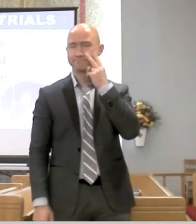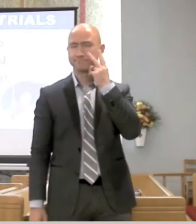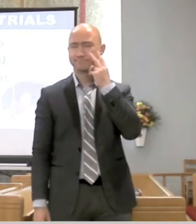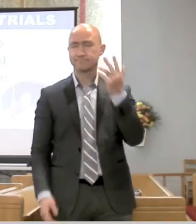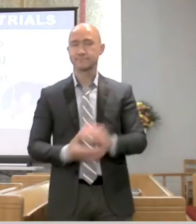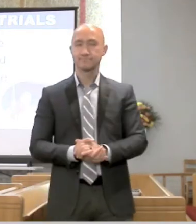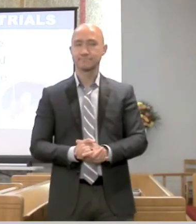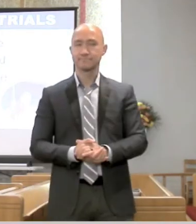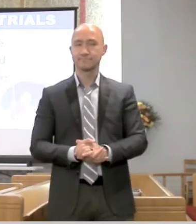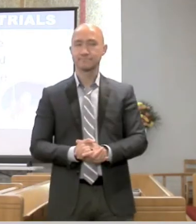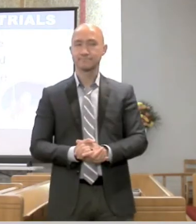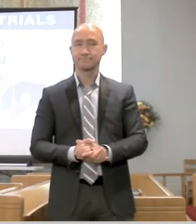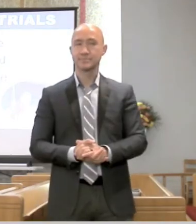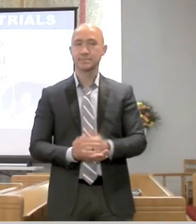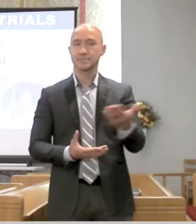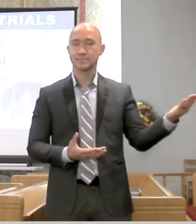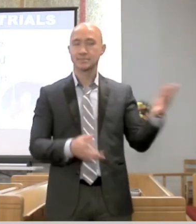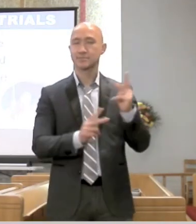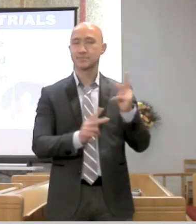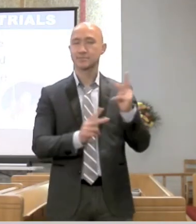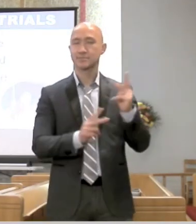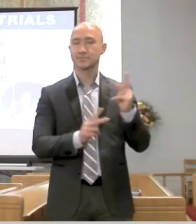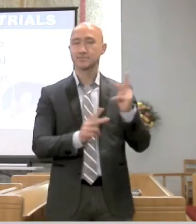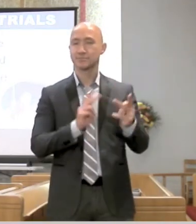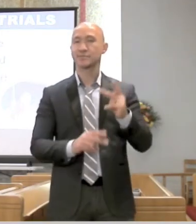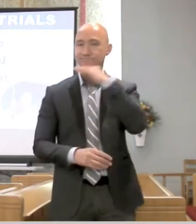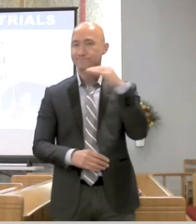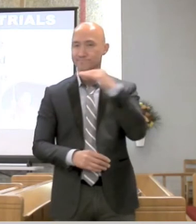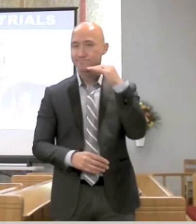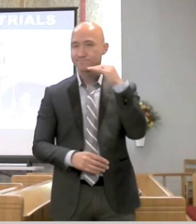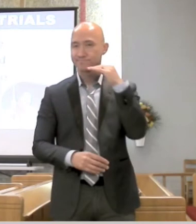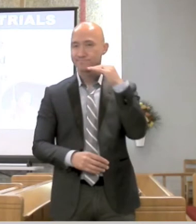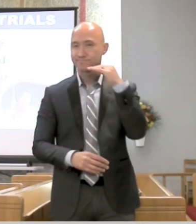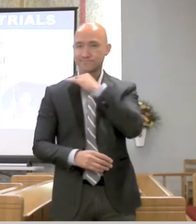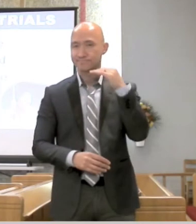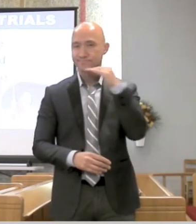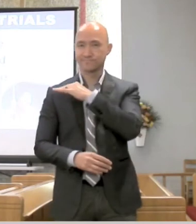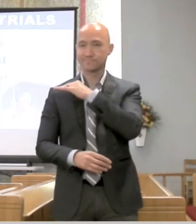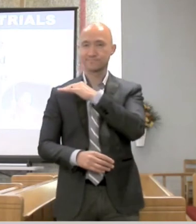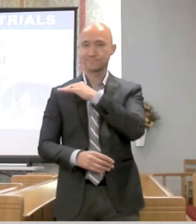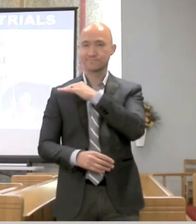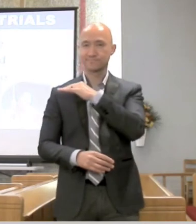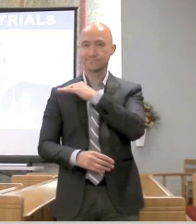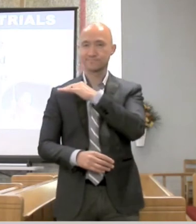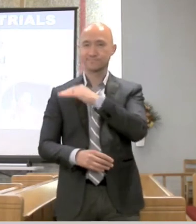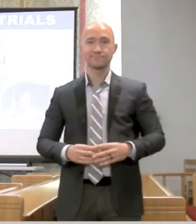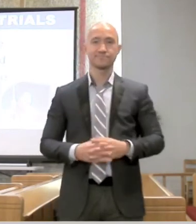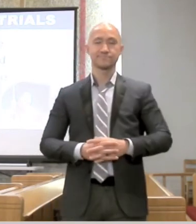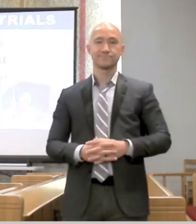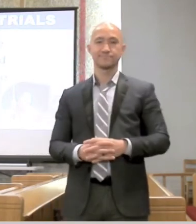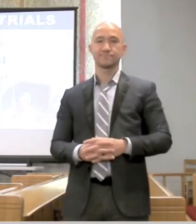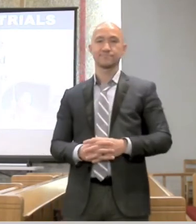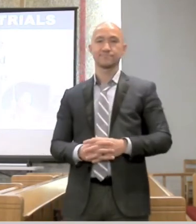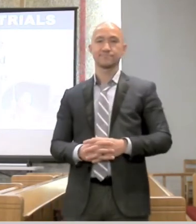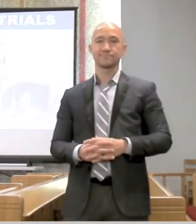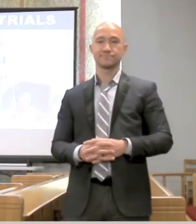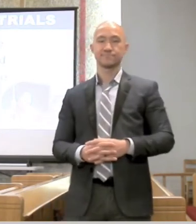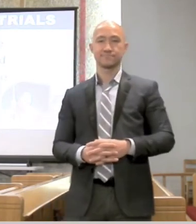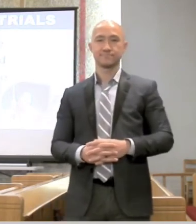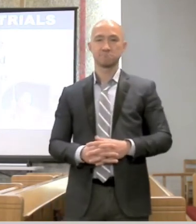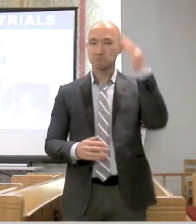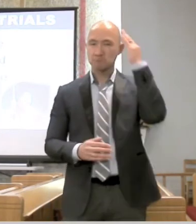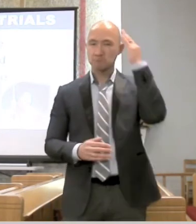jealous. And as you read through the text of these accounts, it'll actually say that Pilate knew that they were bringing Jesus to him because they were jealous